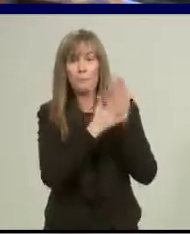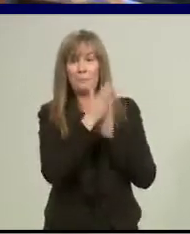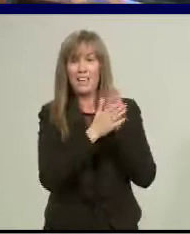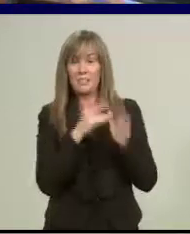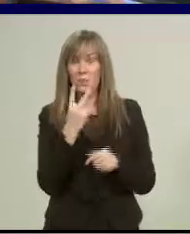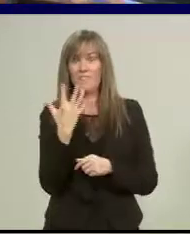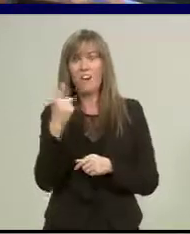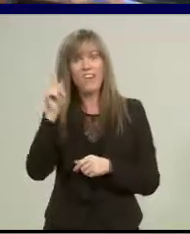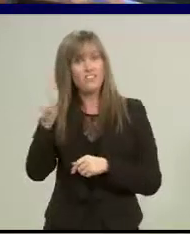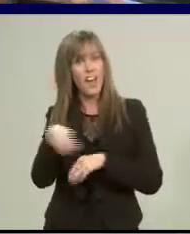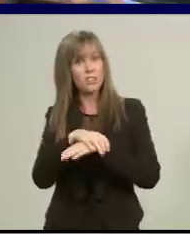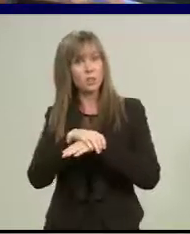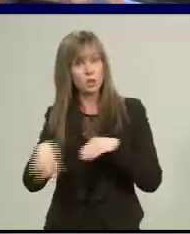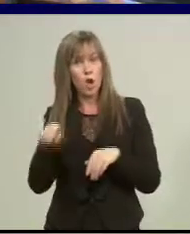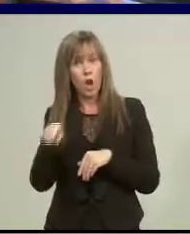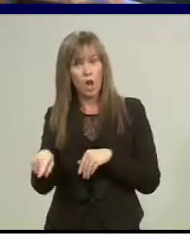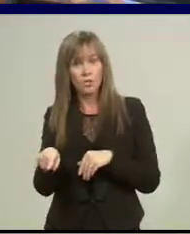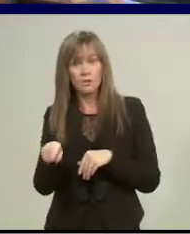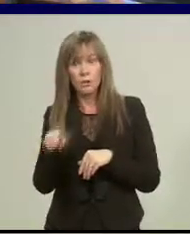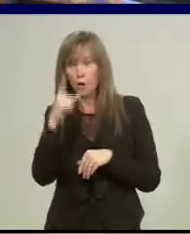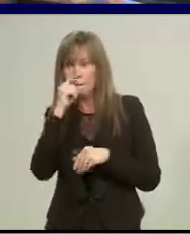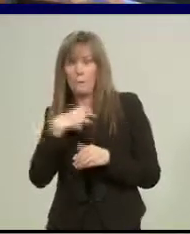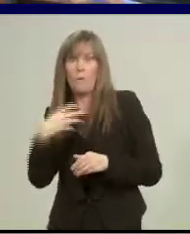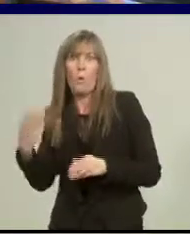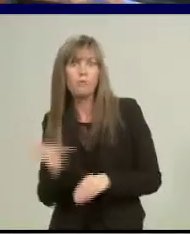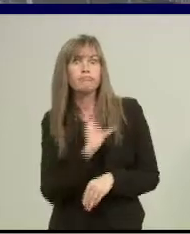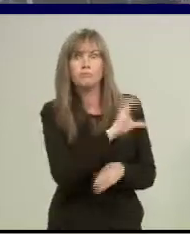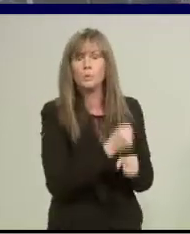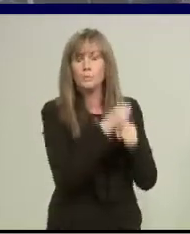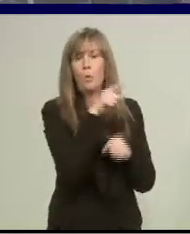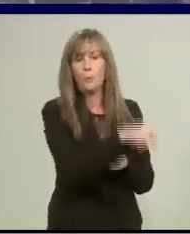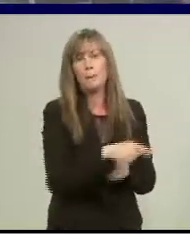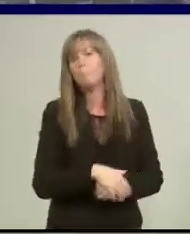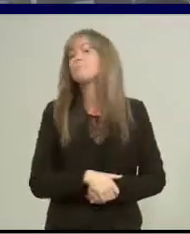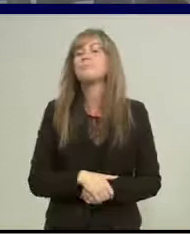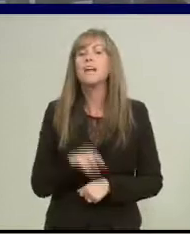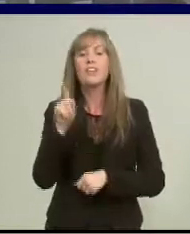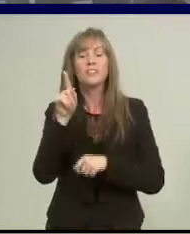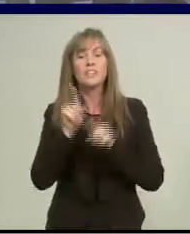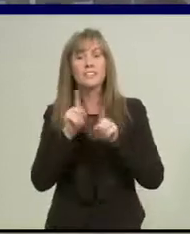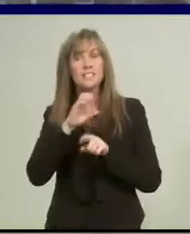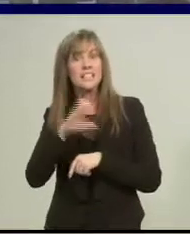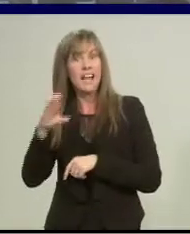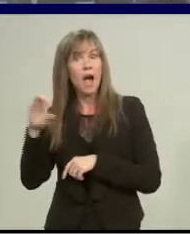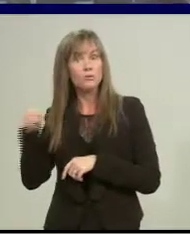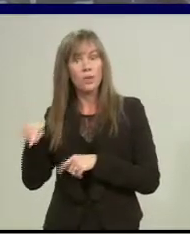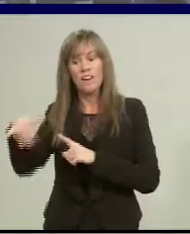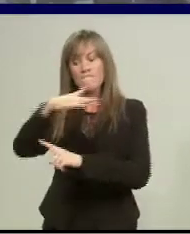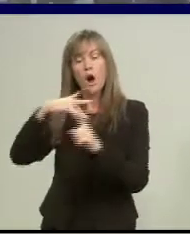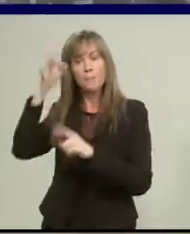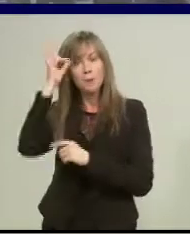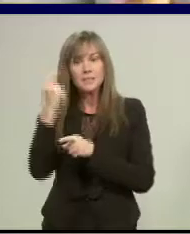to $25,000 more a year just from us. The City Council's Environment Committee discussed the issue